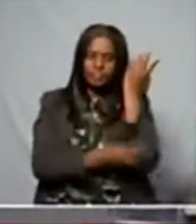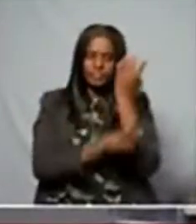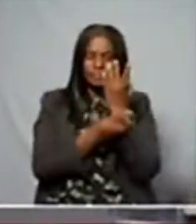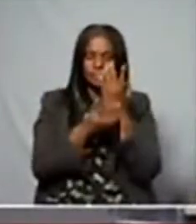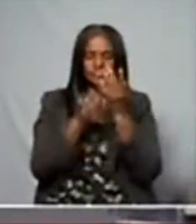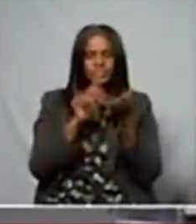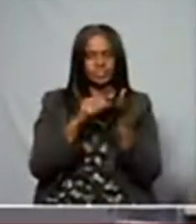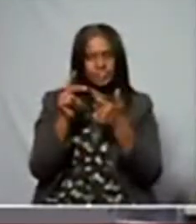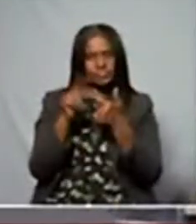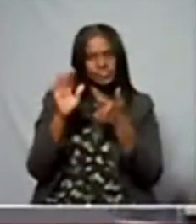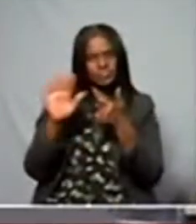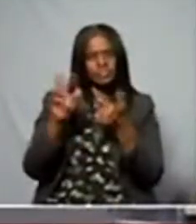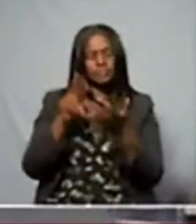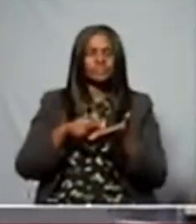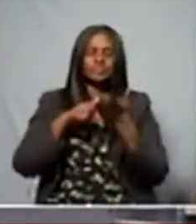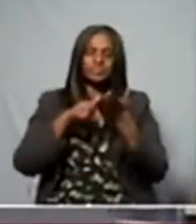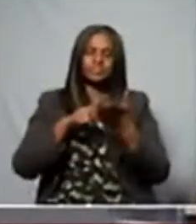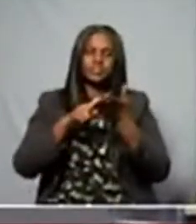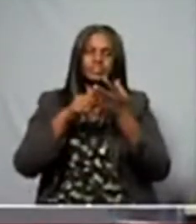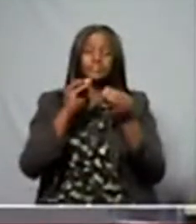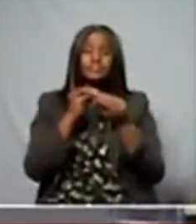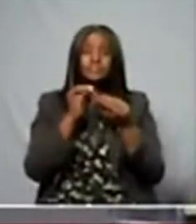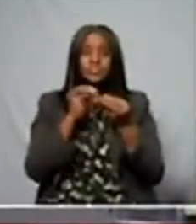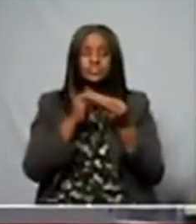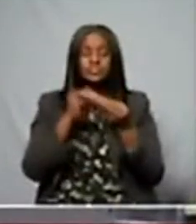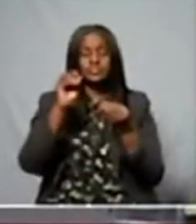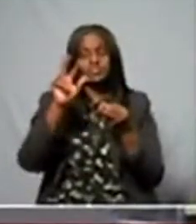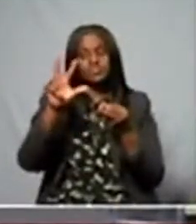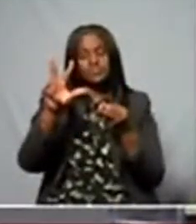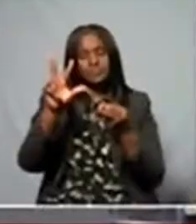program, representing